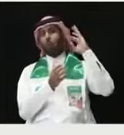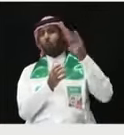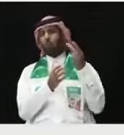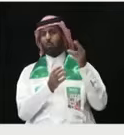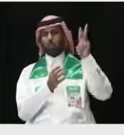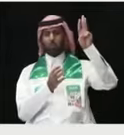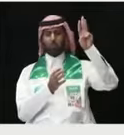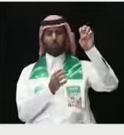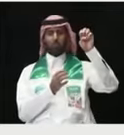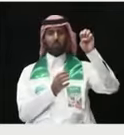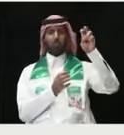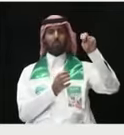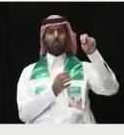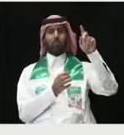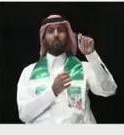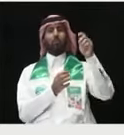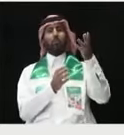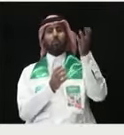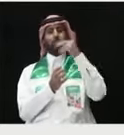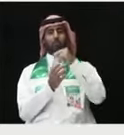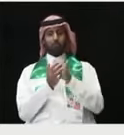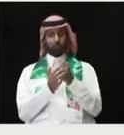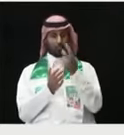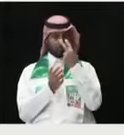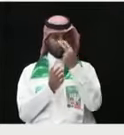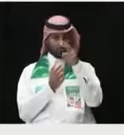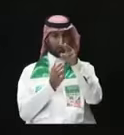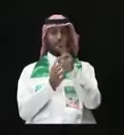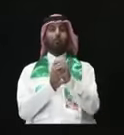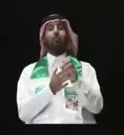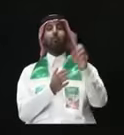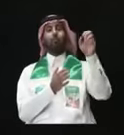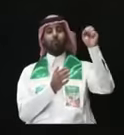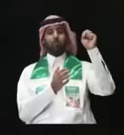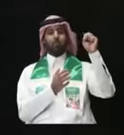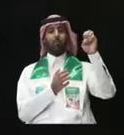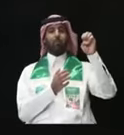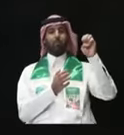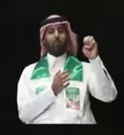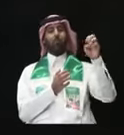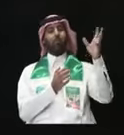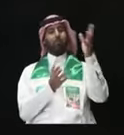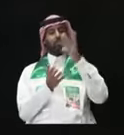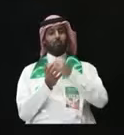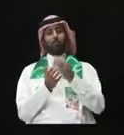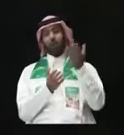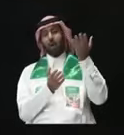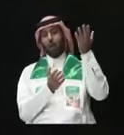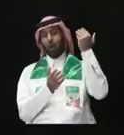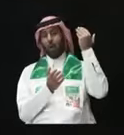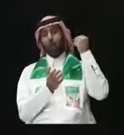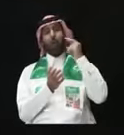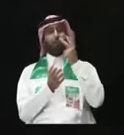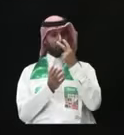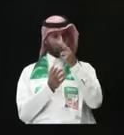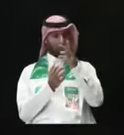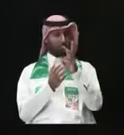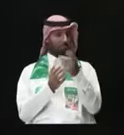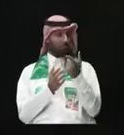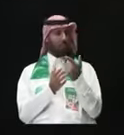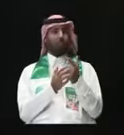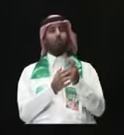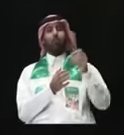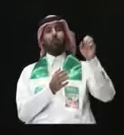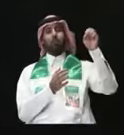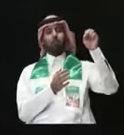regained, see, saw. Some of them are regular, others are irregular. You have to